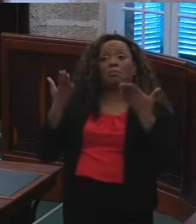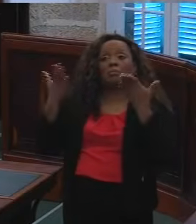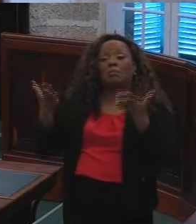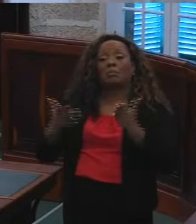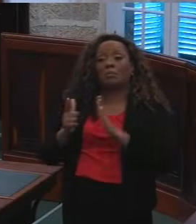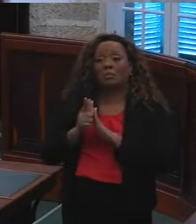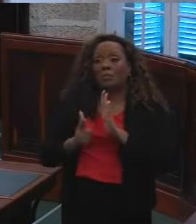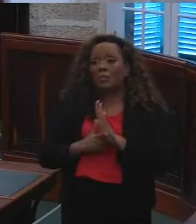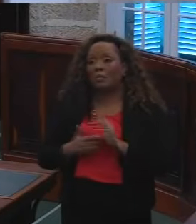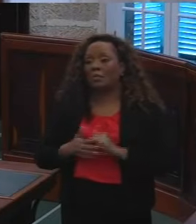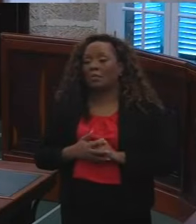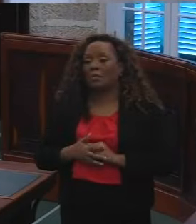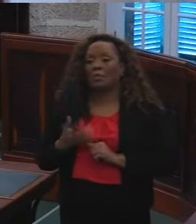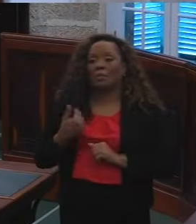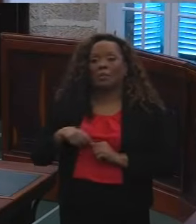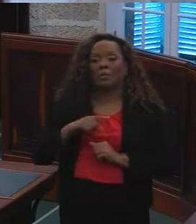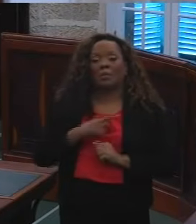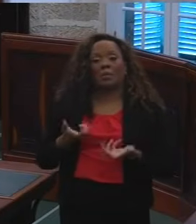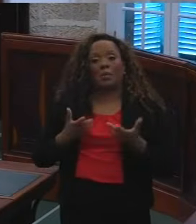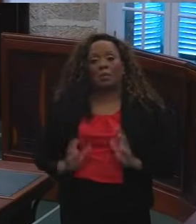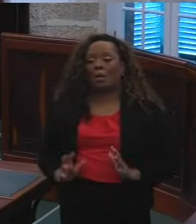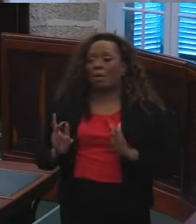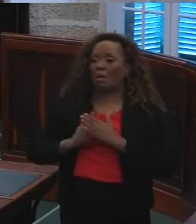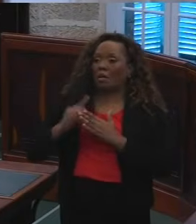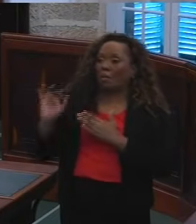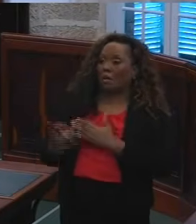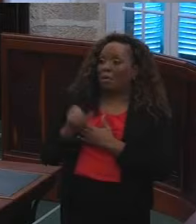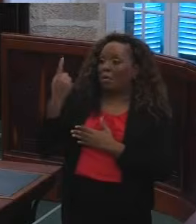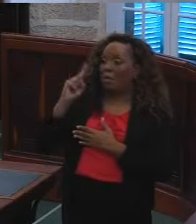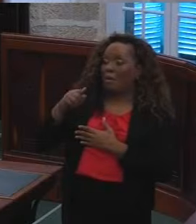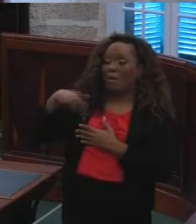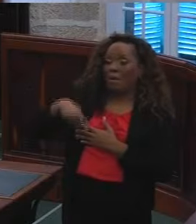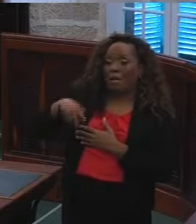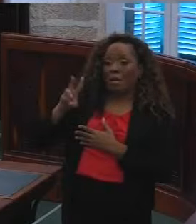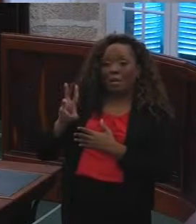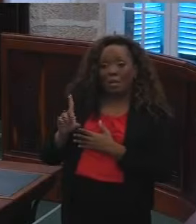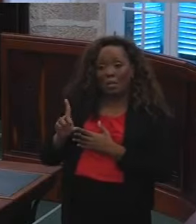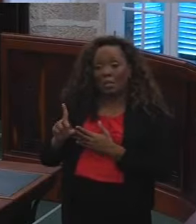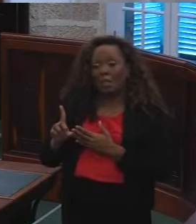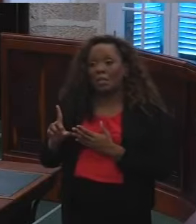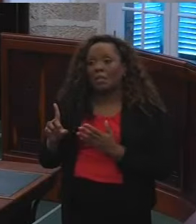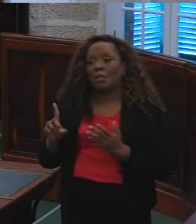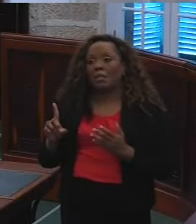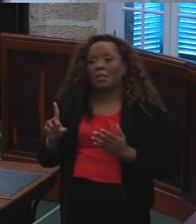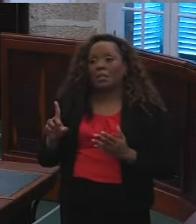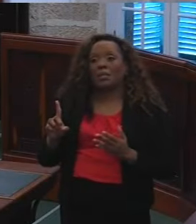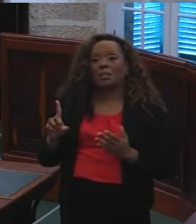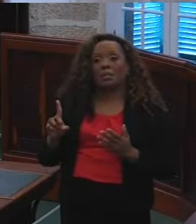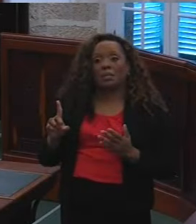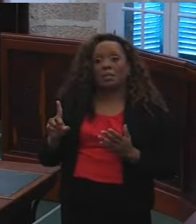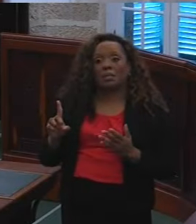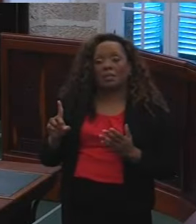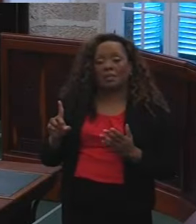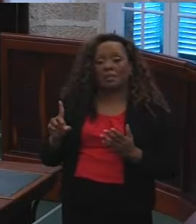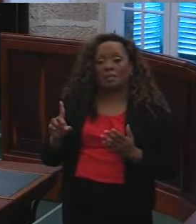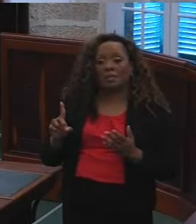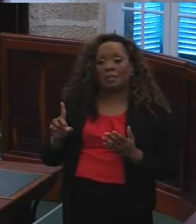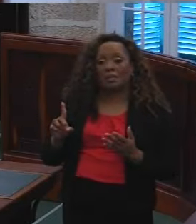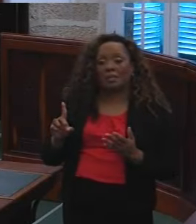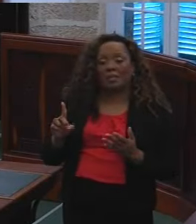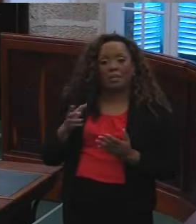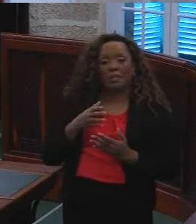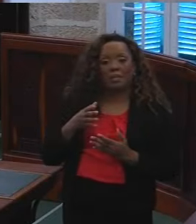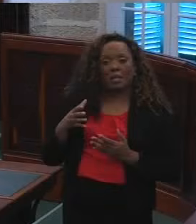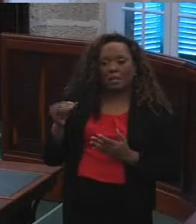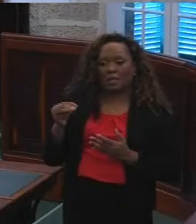a project being rolled out across Barbados for persons with disabilities, and the place which is responsible